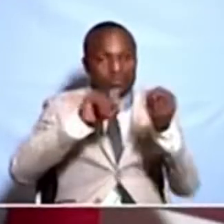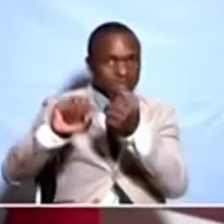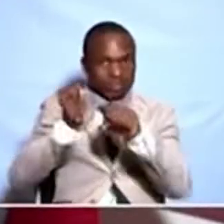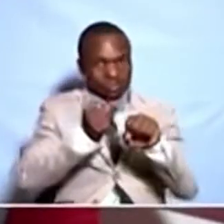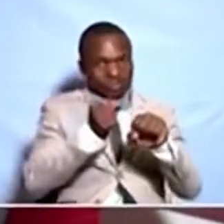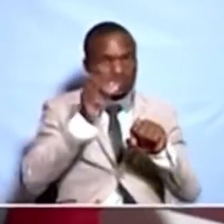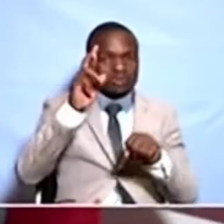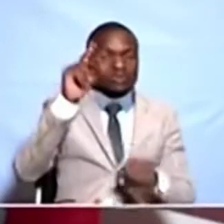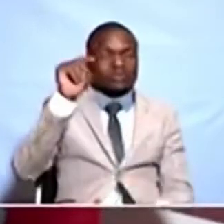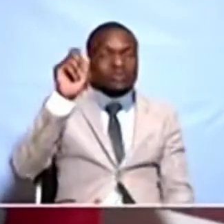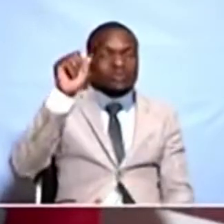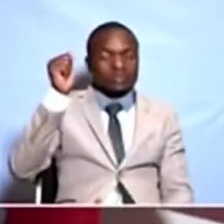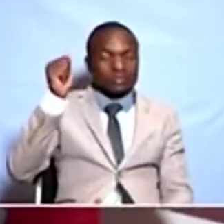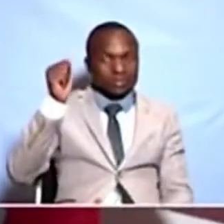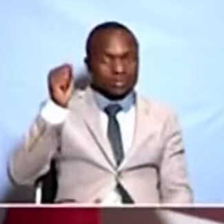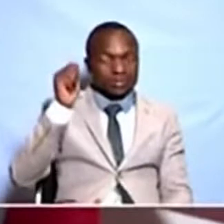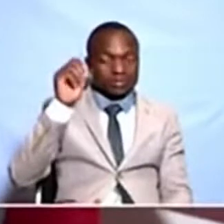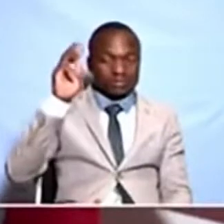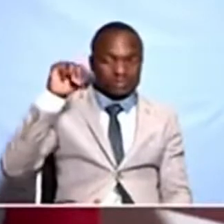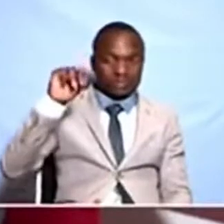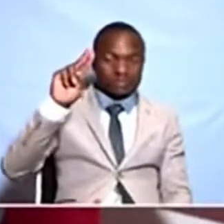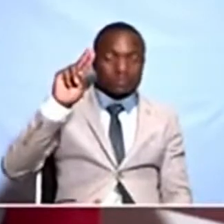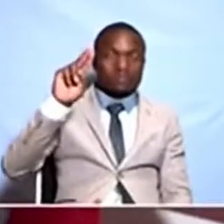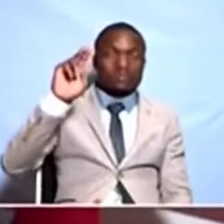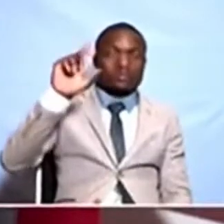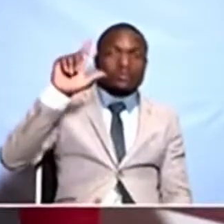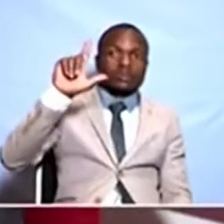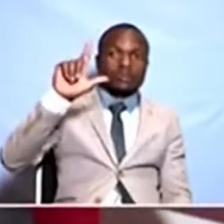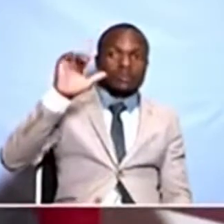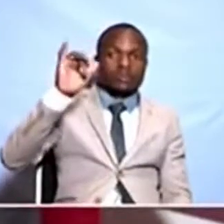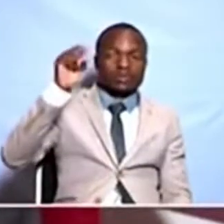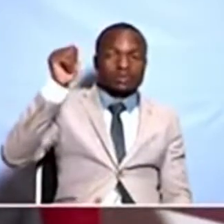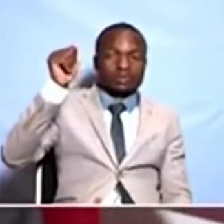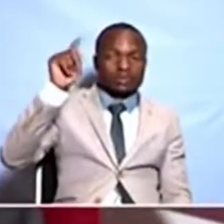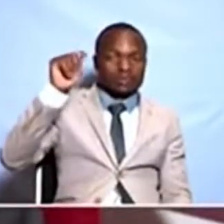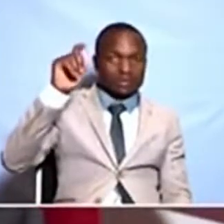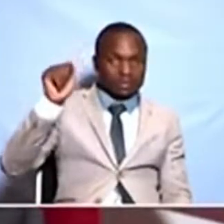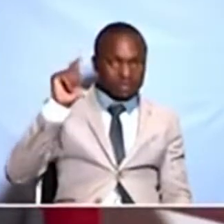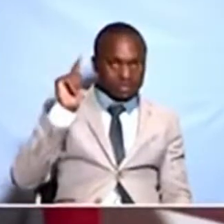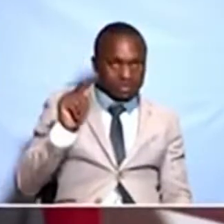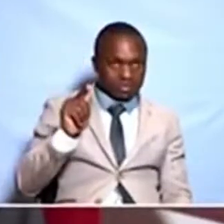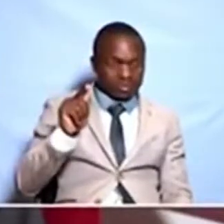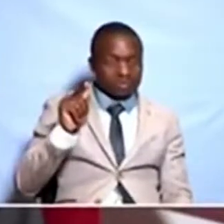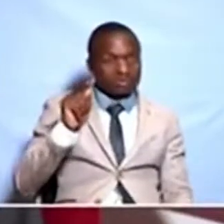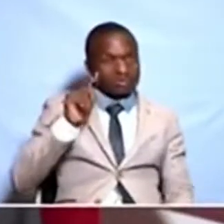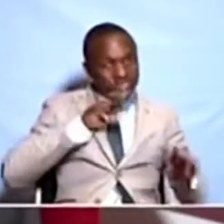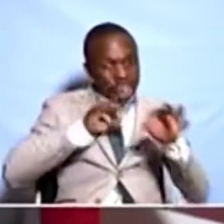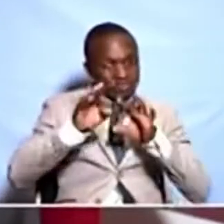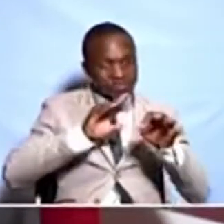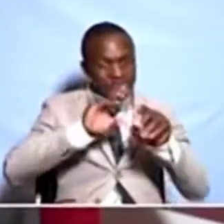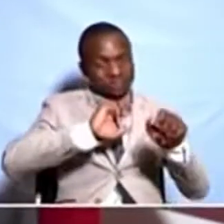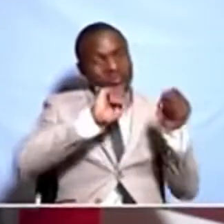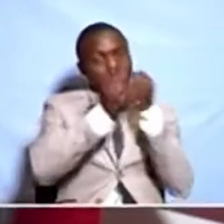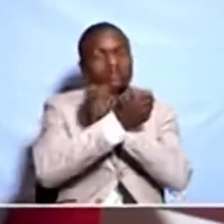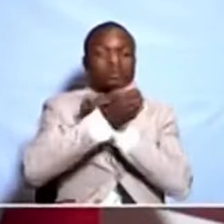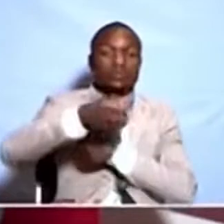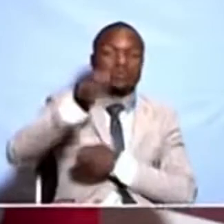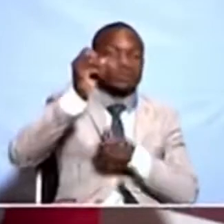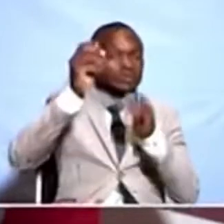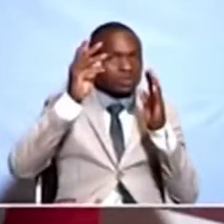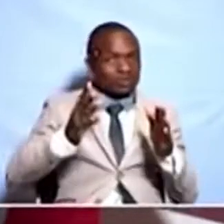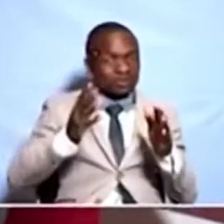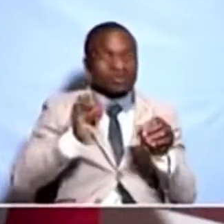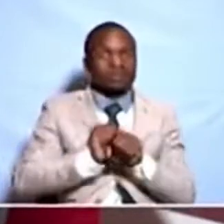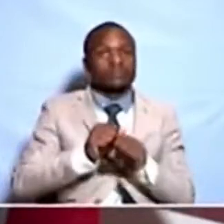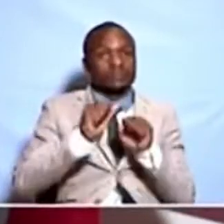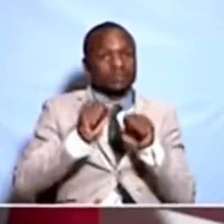have Mr. Peter Mulyata, Legal Officer Prosecution, who's elaborating on change of ownership, which is our topic. Our